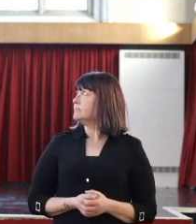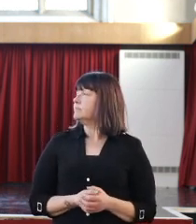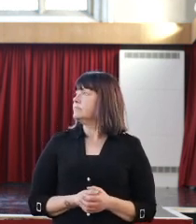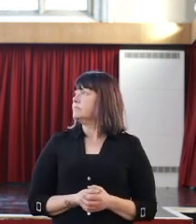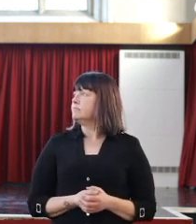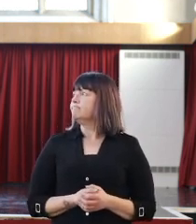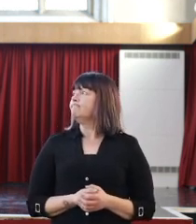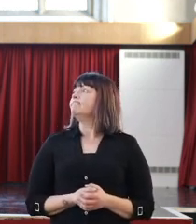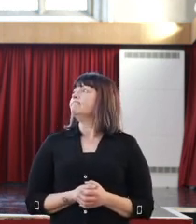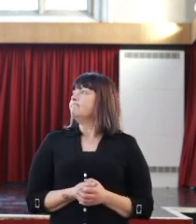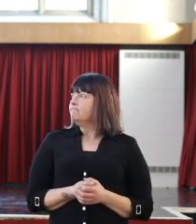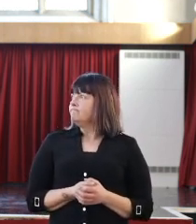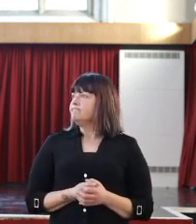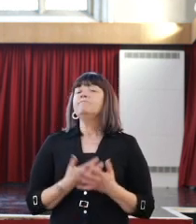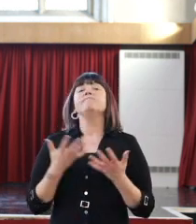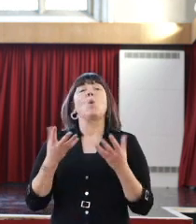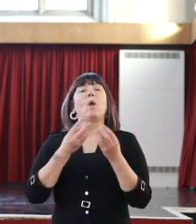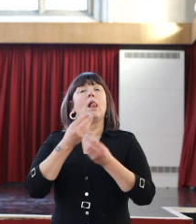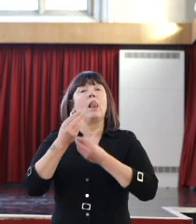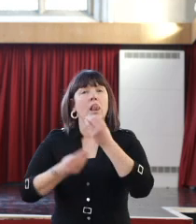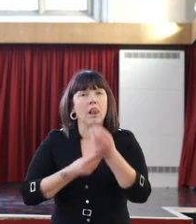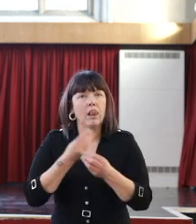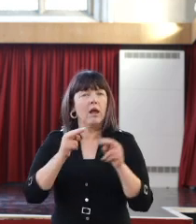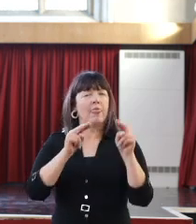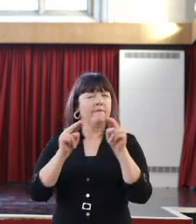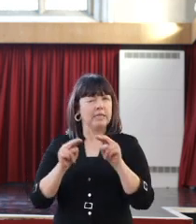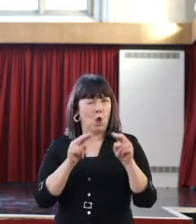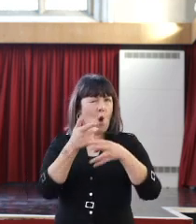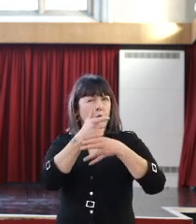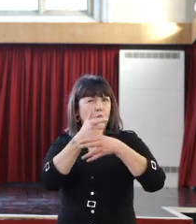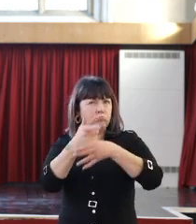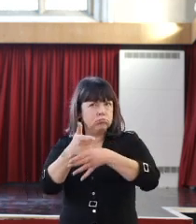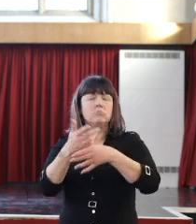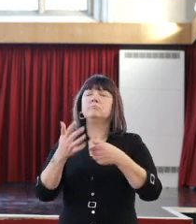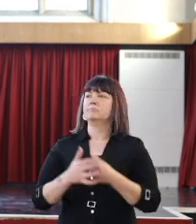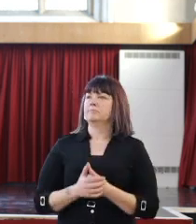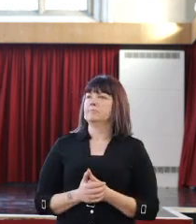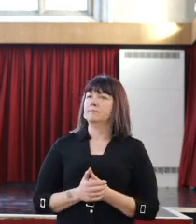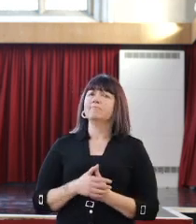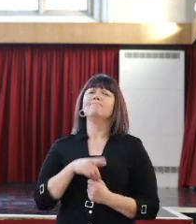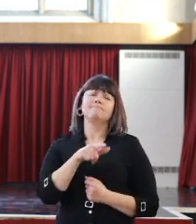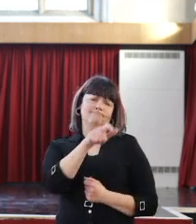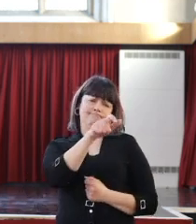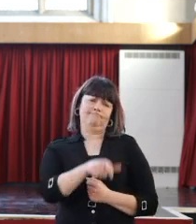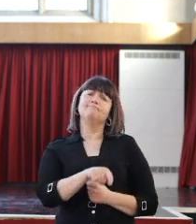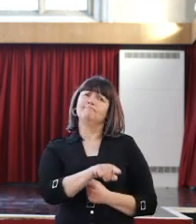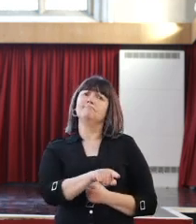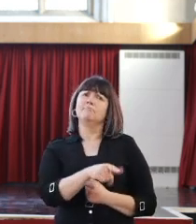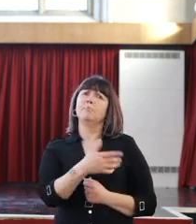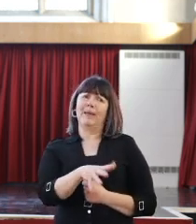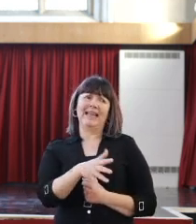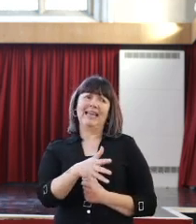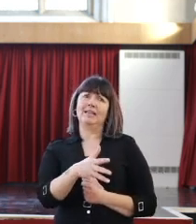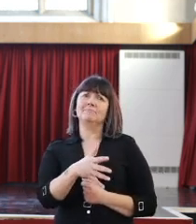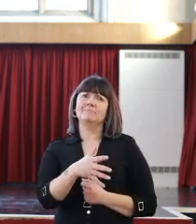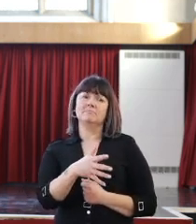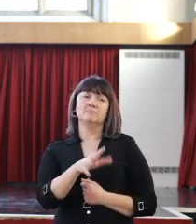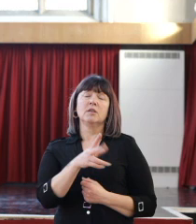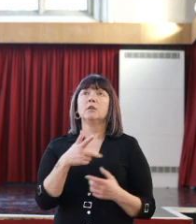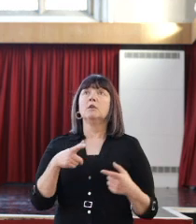So what happens in this video is essentially one of our long-term users was trapped at